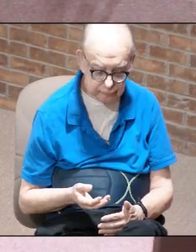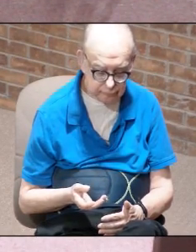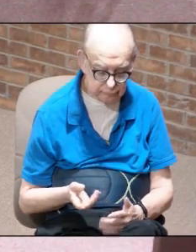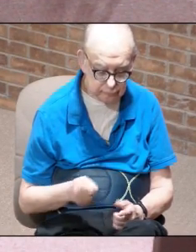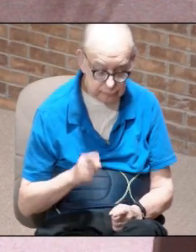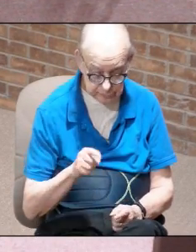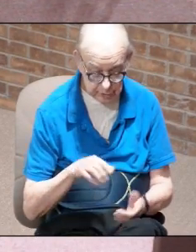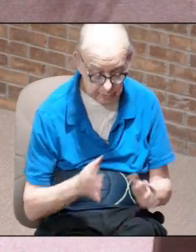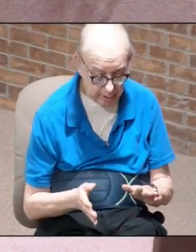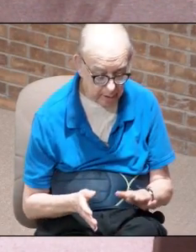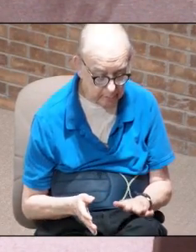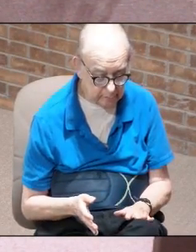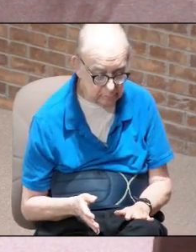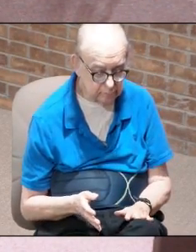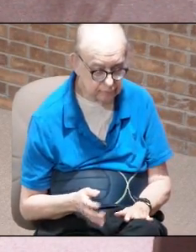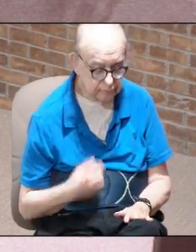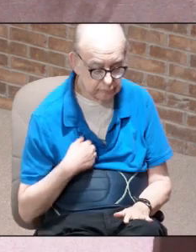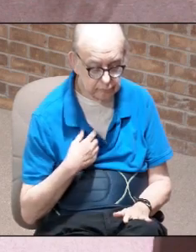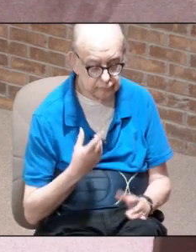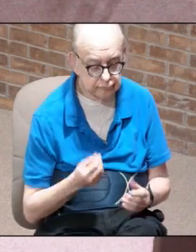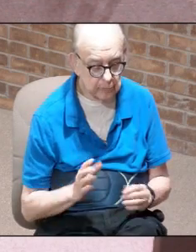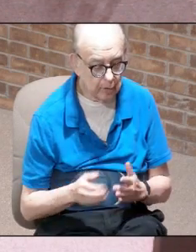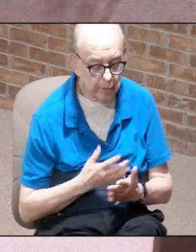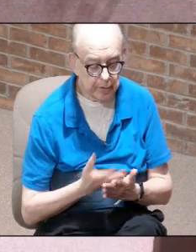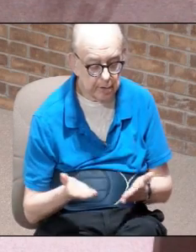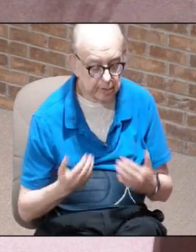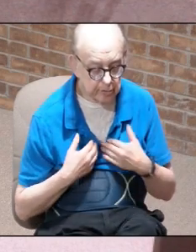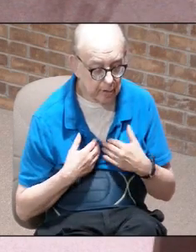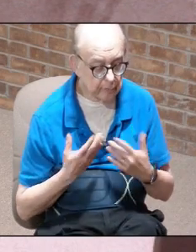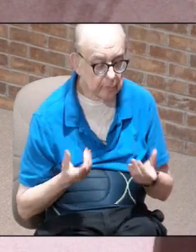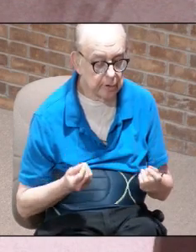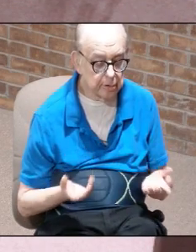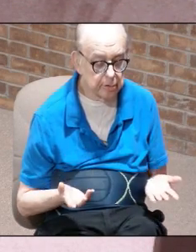When you die, what are you going to do with everything you got?